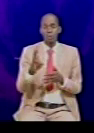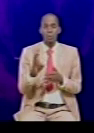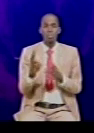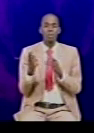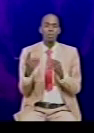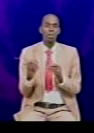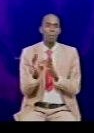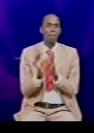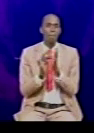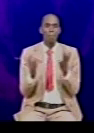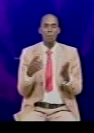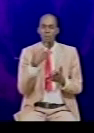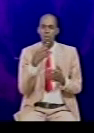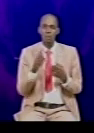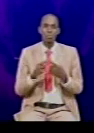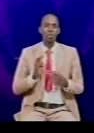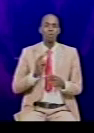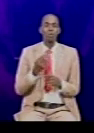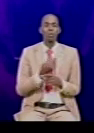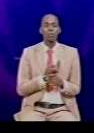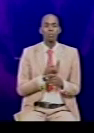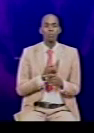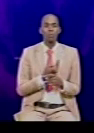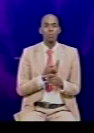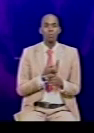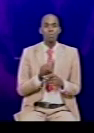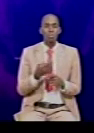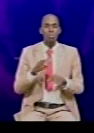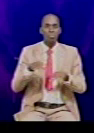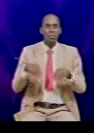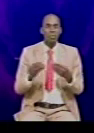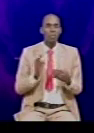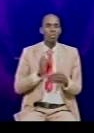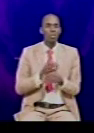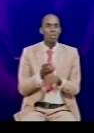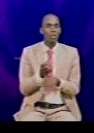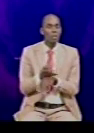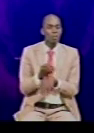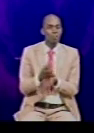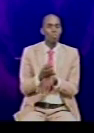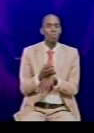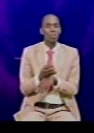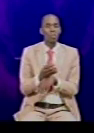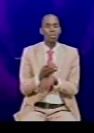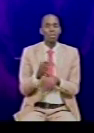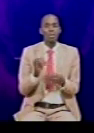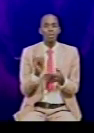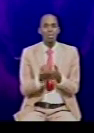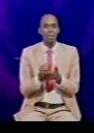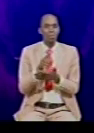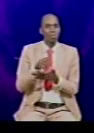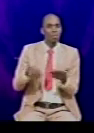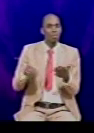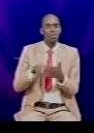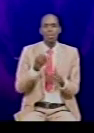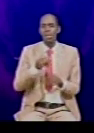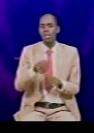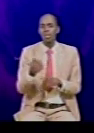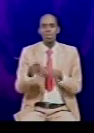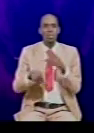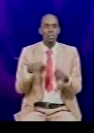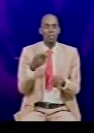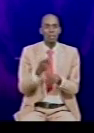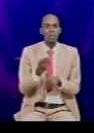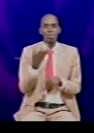us something that cancels any form of notion that sin